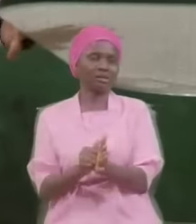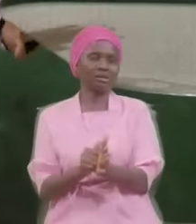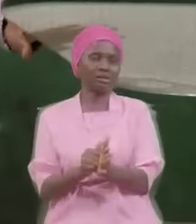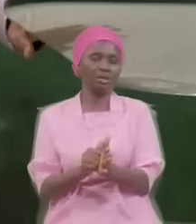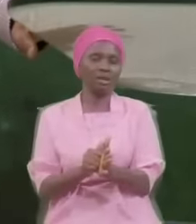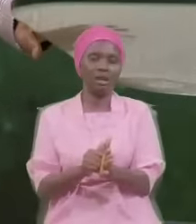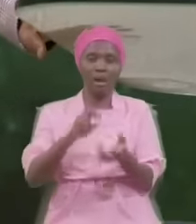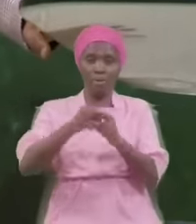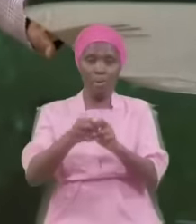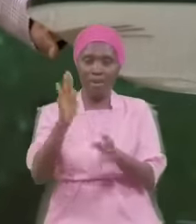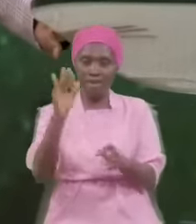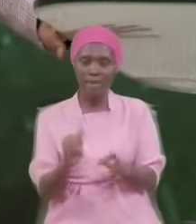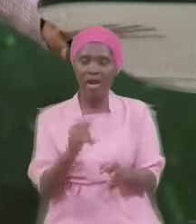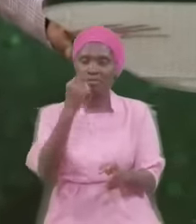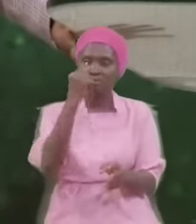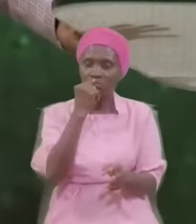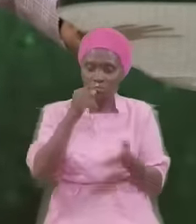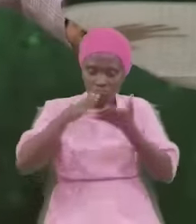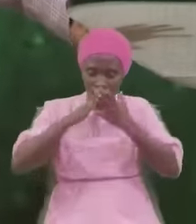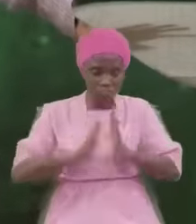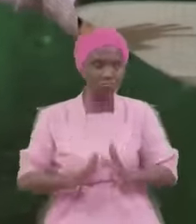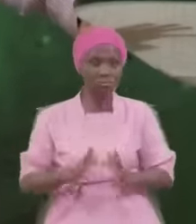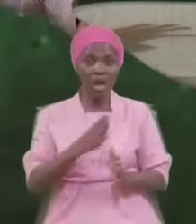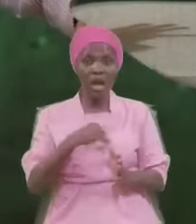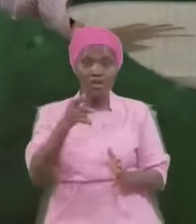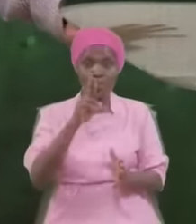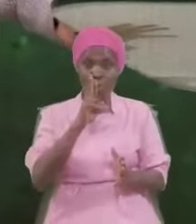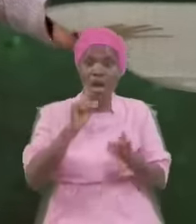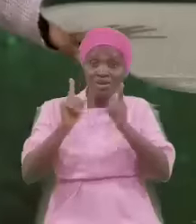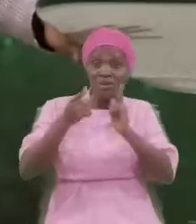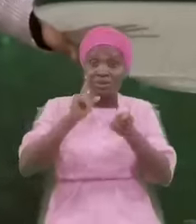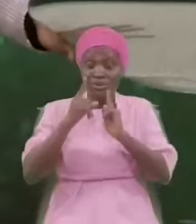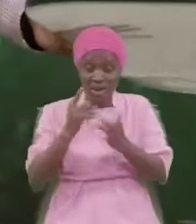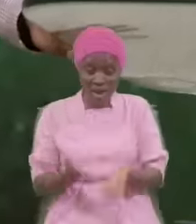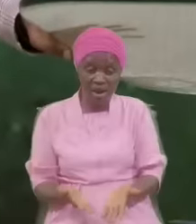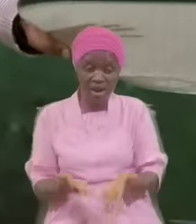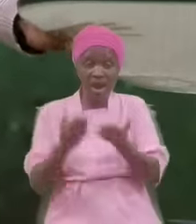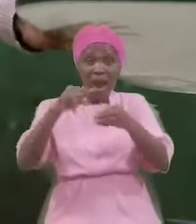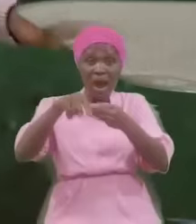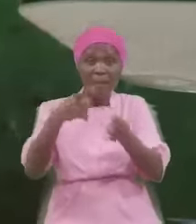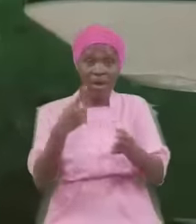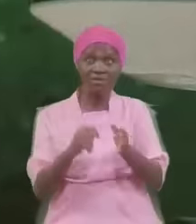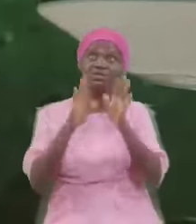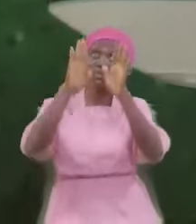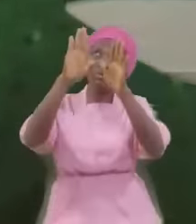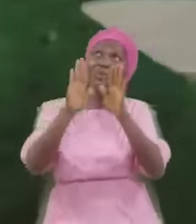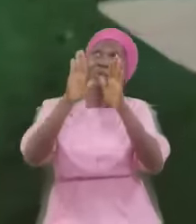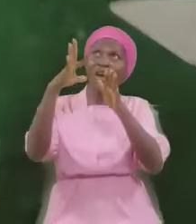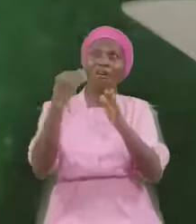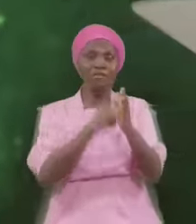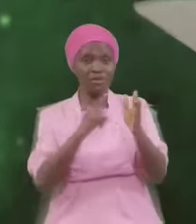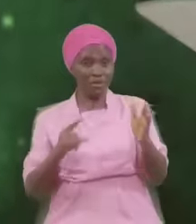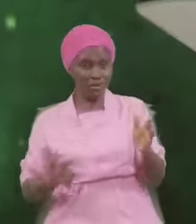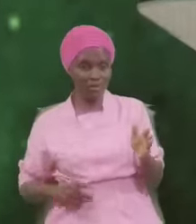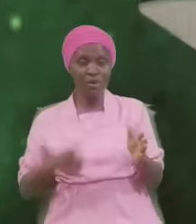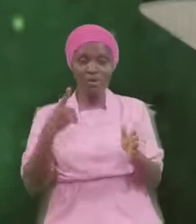quiet about that, and you're talking about, and you're magnifying and talking about the doings of the Lord. The doings of the Lord